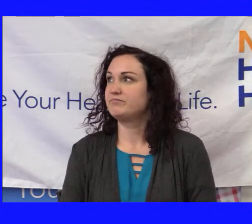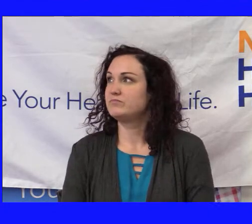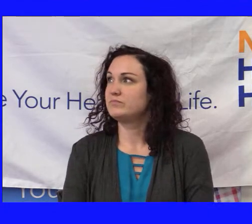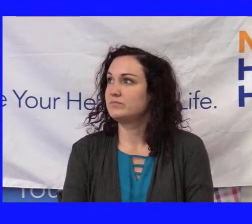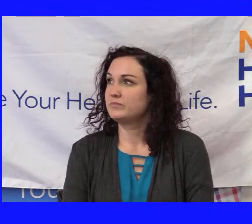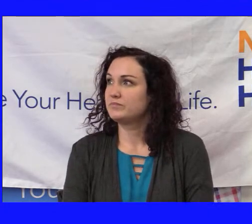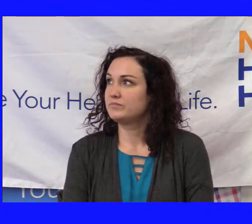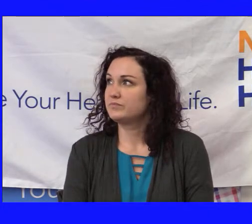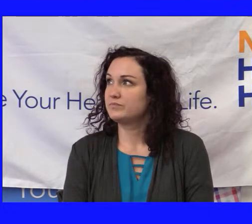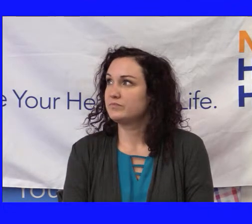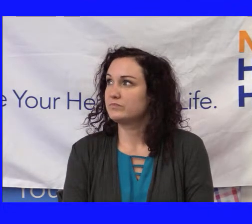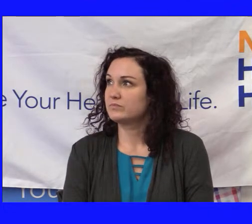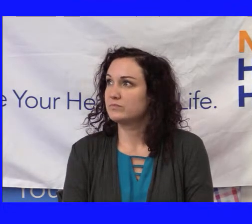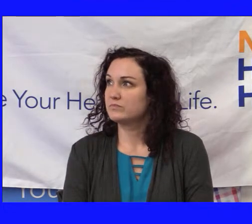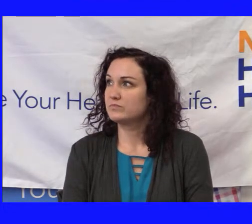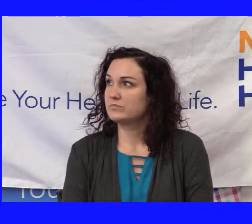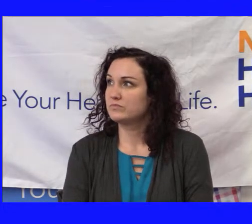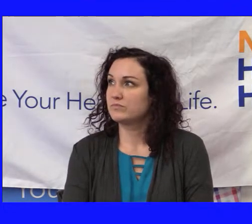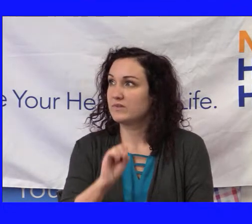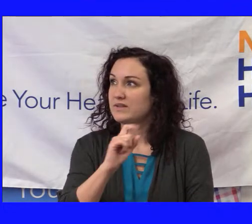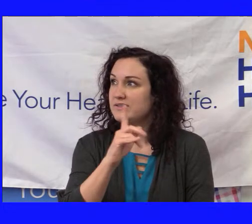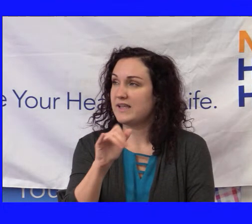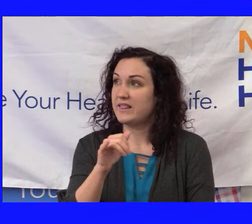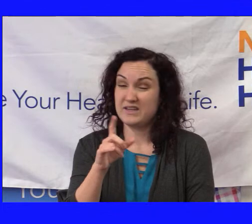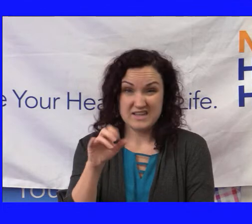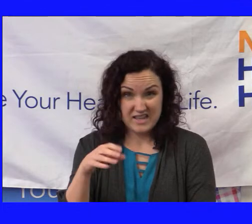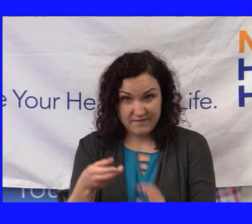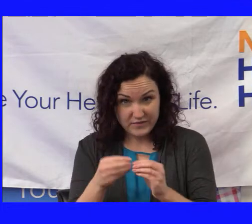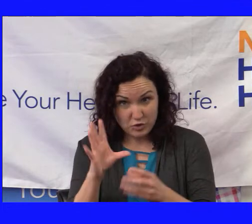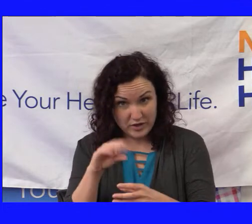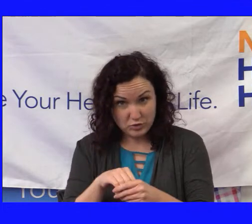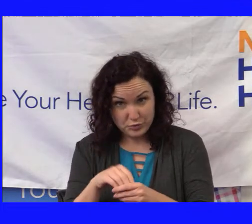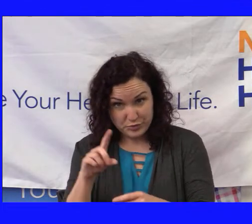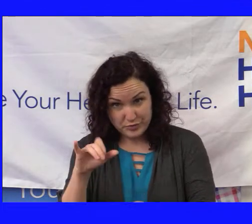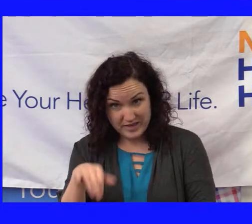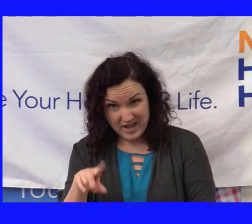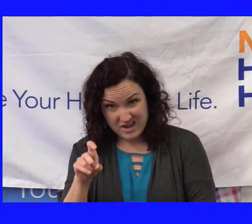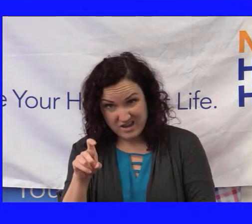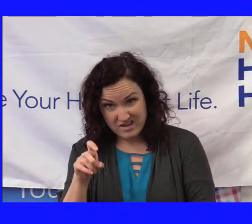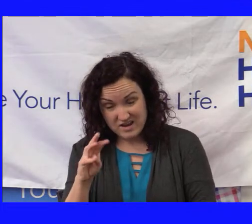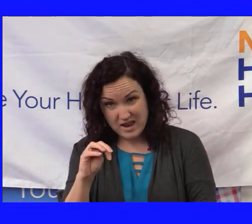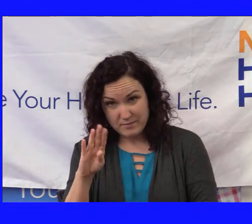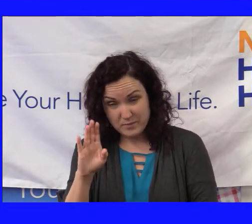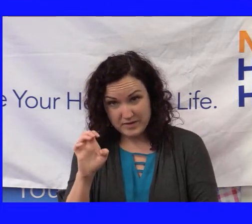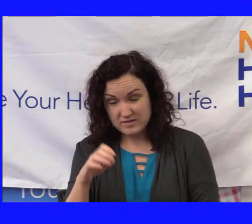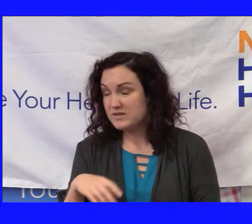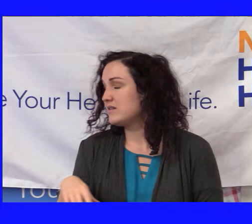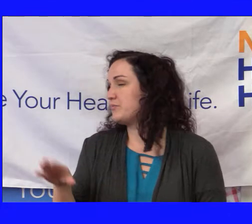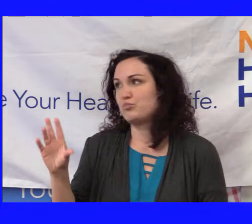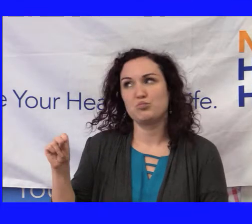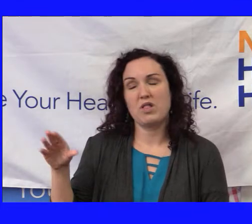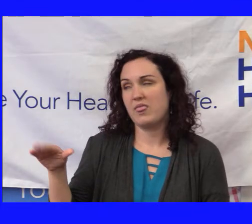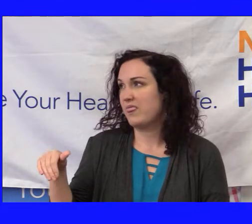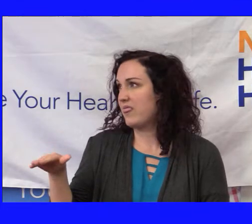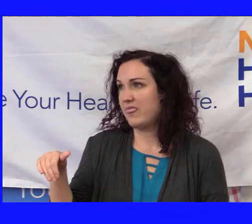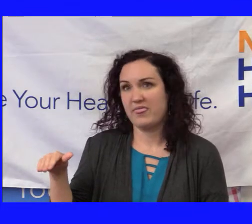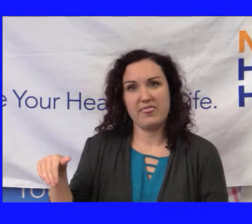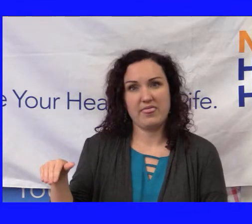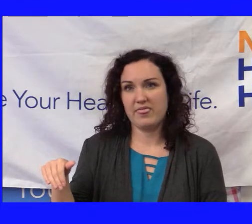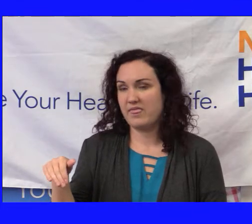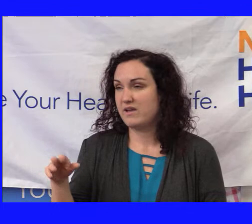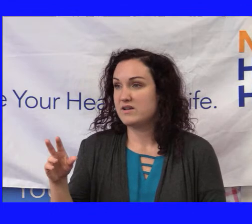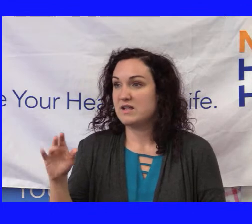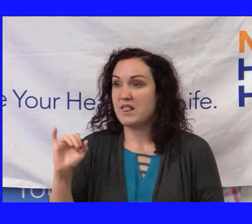I'm sorry. So does this figure include that? The ED? No, not yet, Sally. That